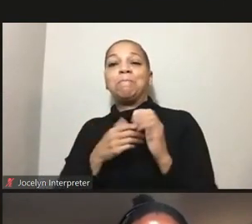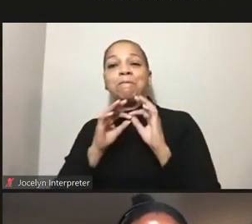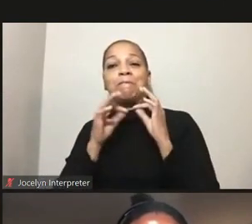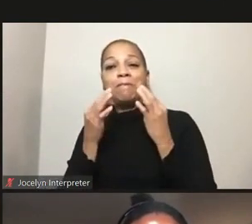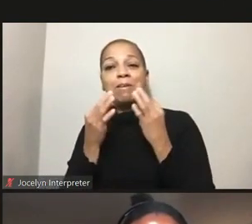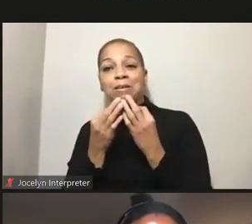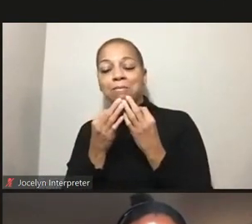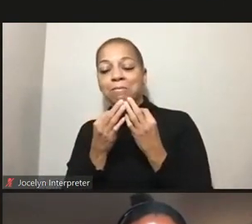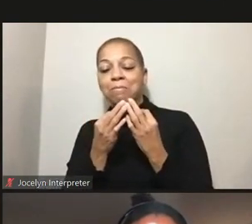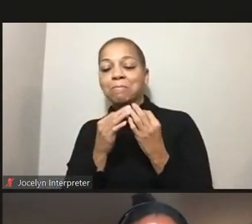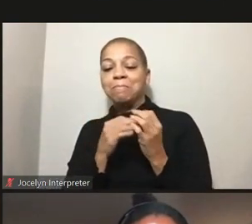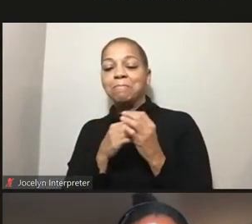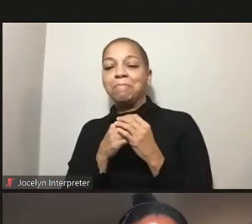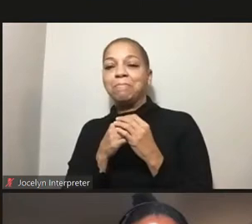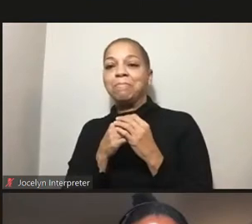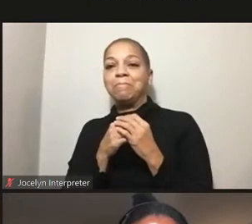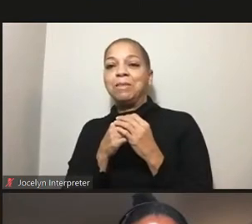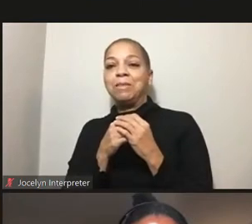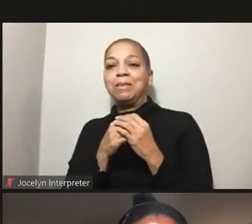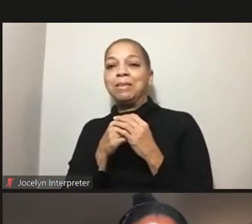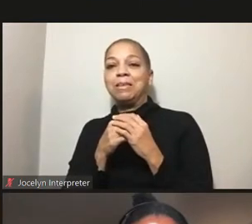in solitude.